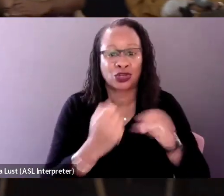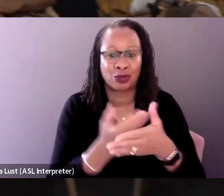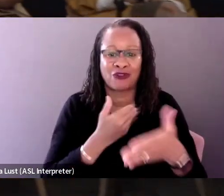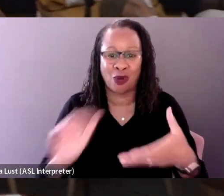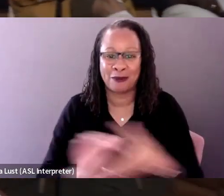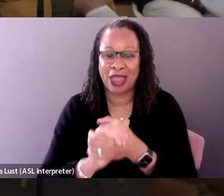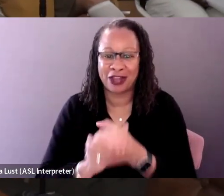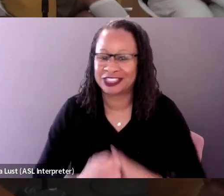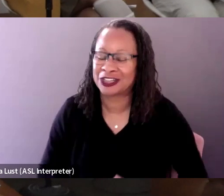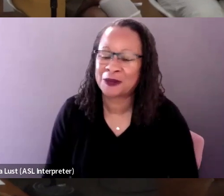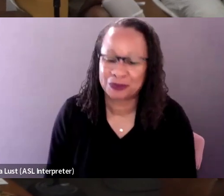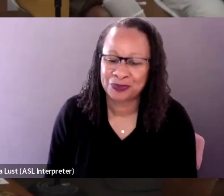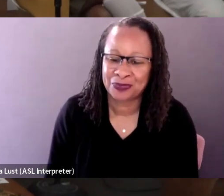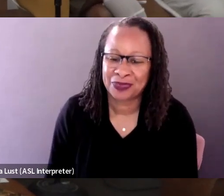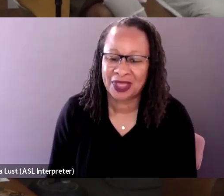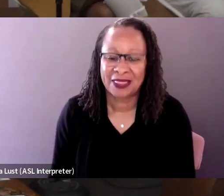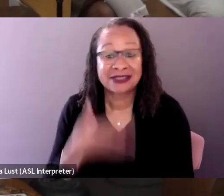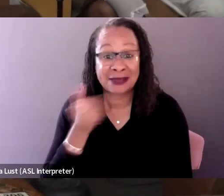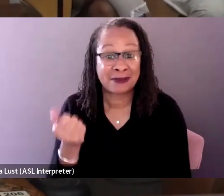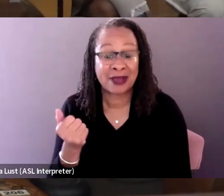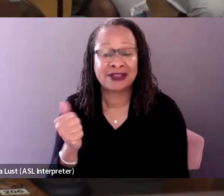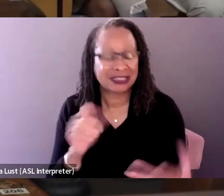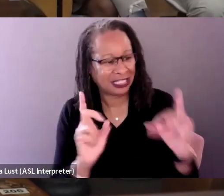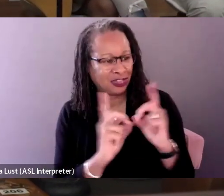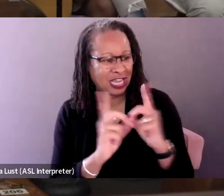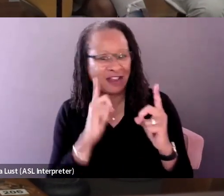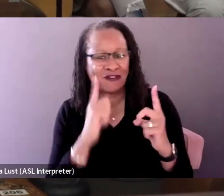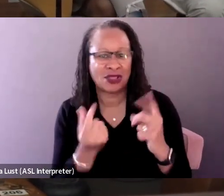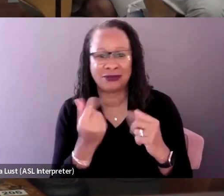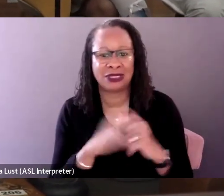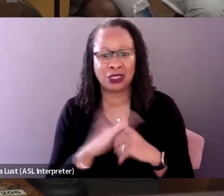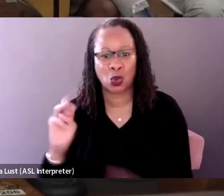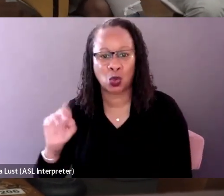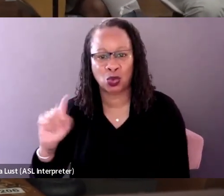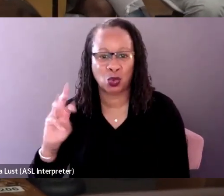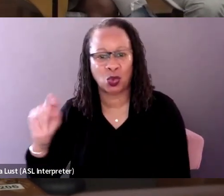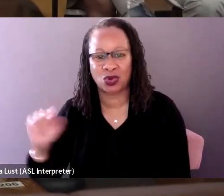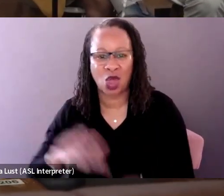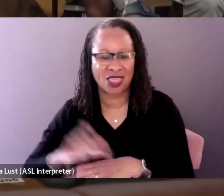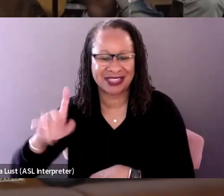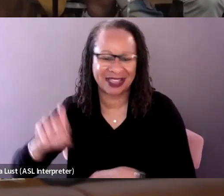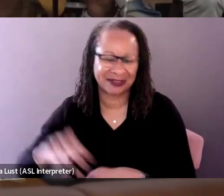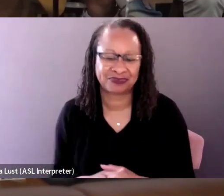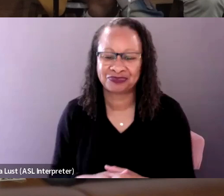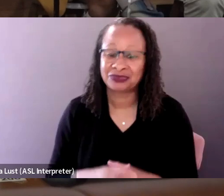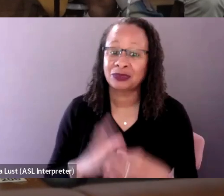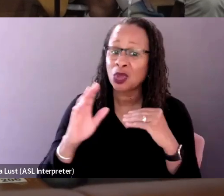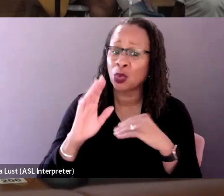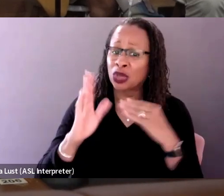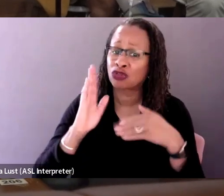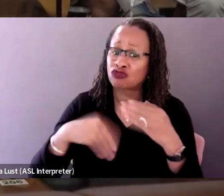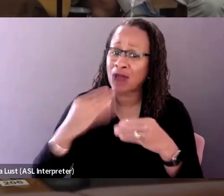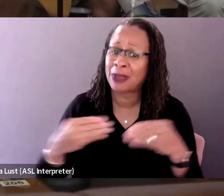ever relationship ever, right? Like a date and do a little on the side. So we're going to wrap it up here with maybe one or two